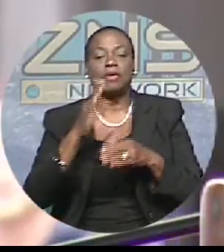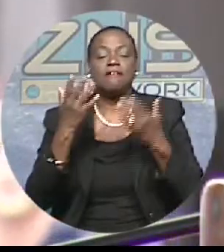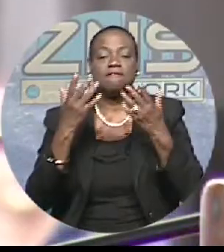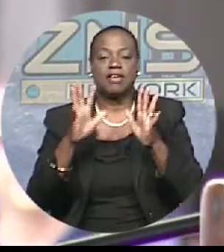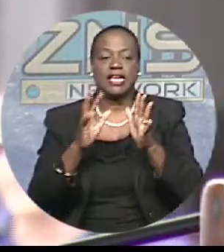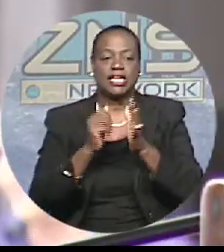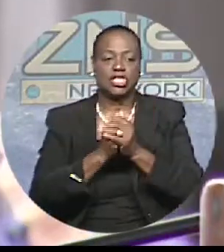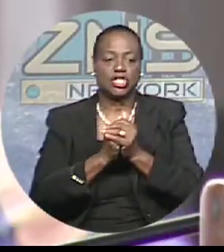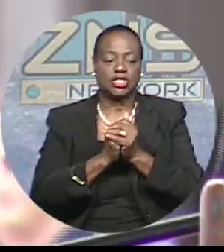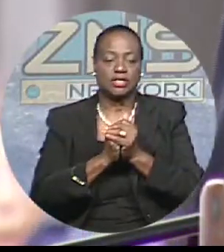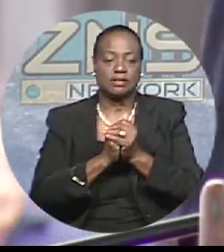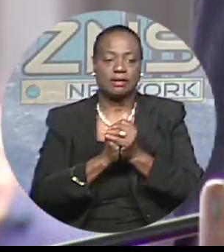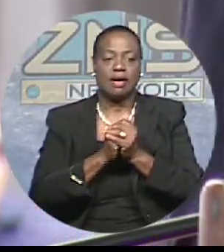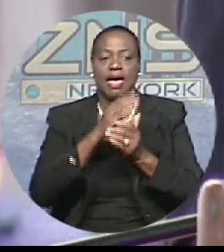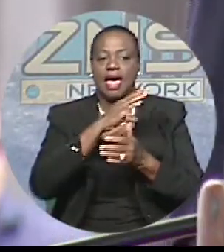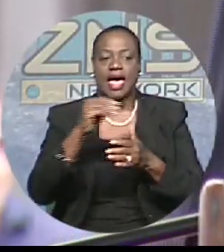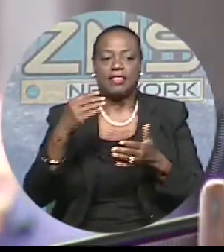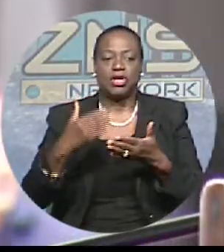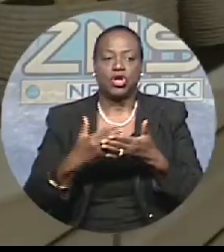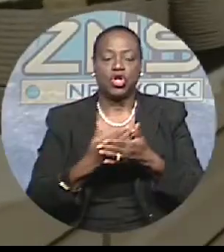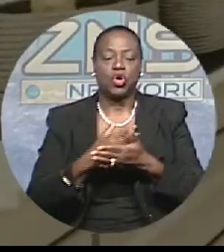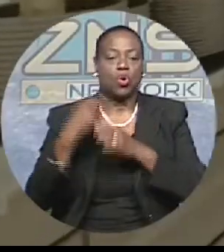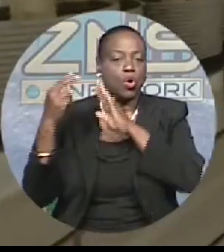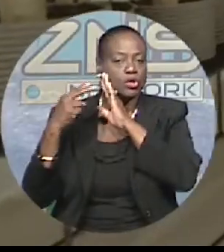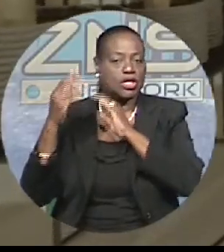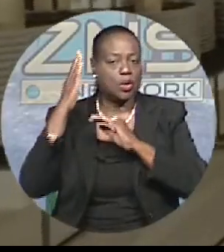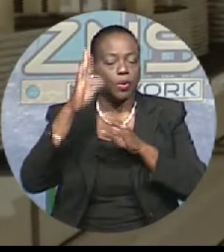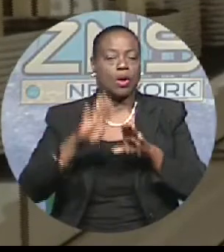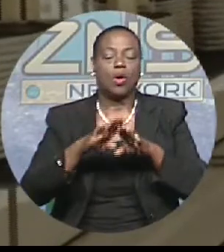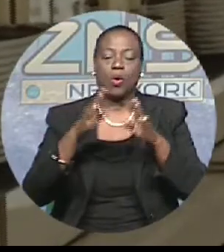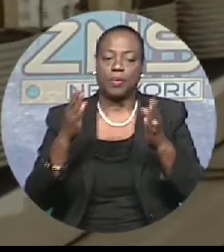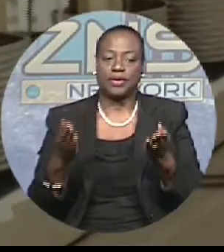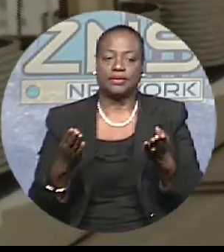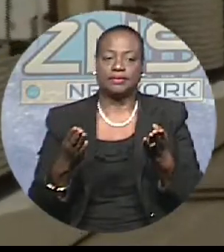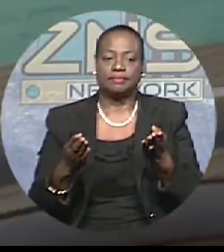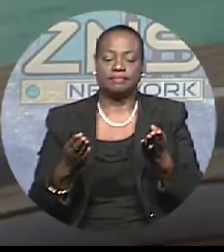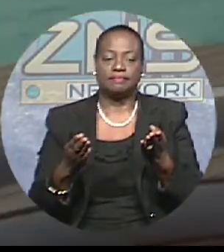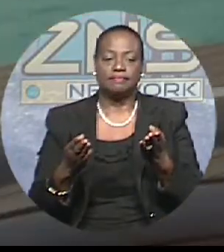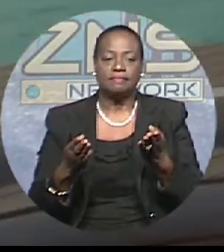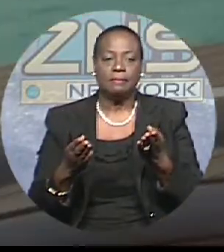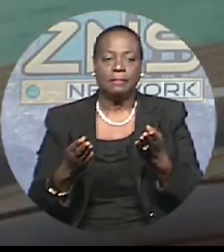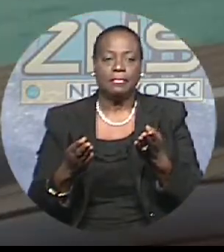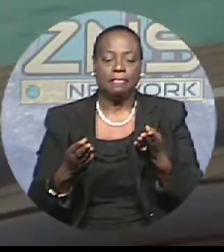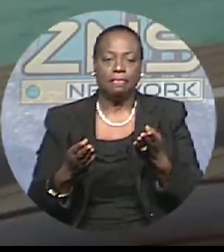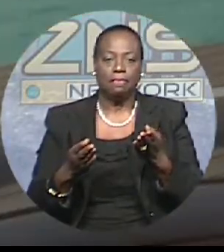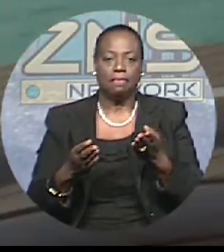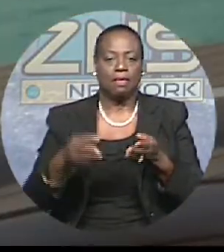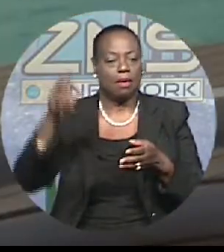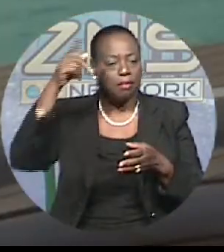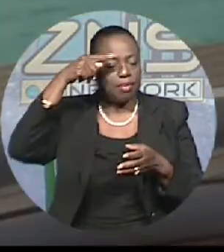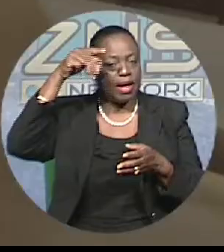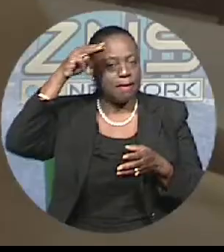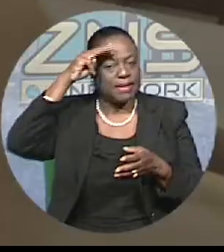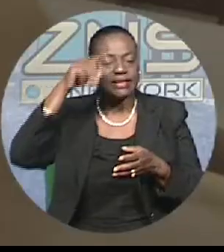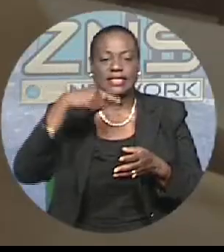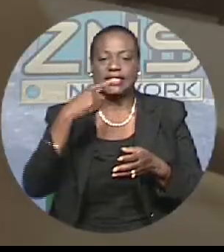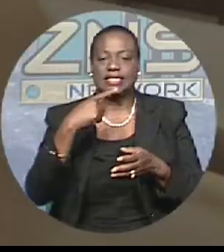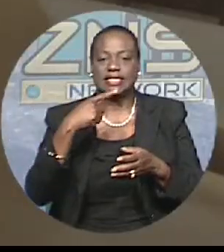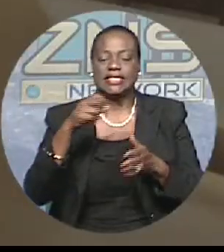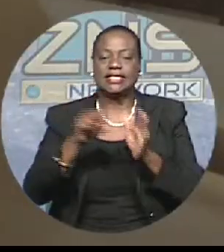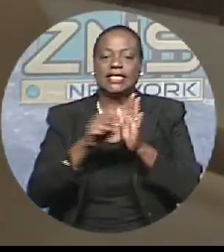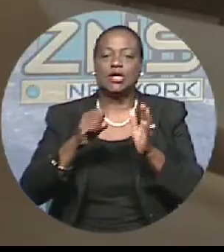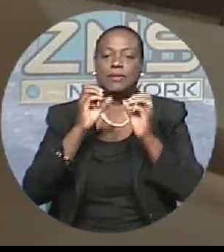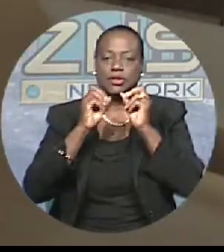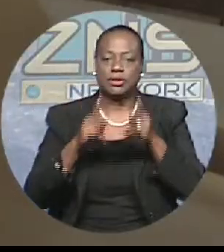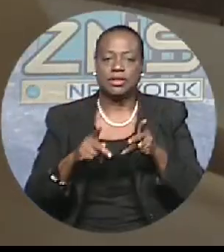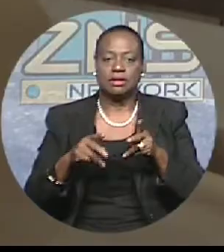February when the new hotel will be open. With the resort's hotel expansion, Prime Minister the Right Honorable Perry Christie says it signals